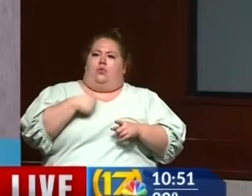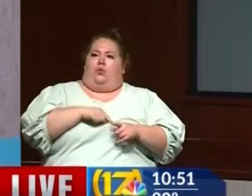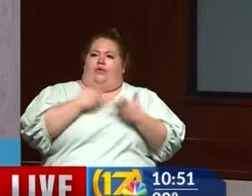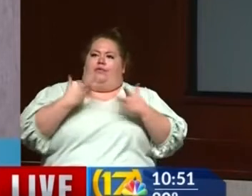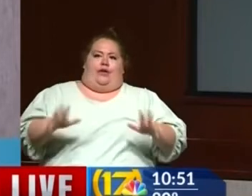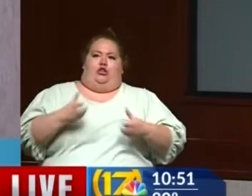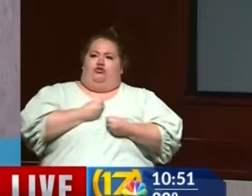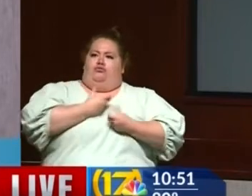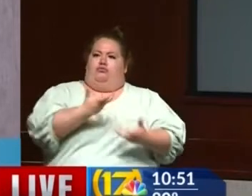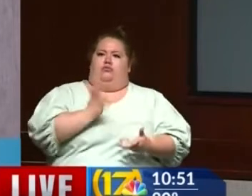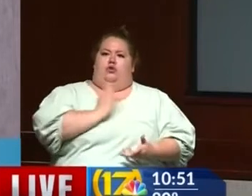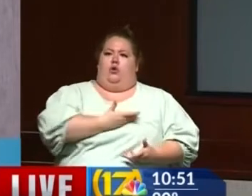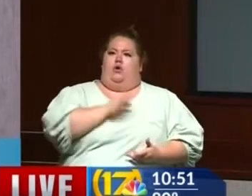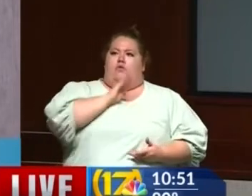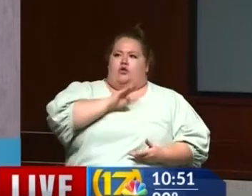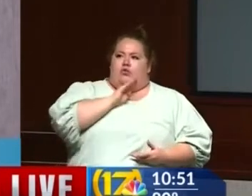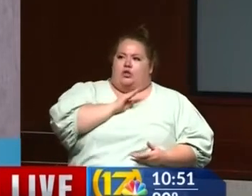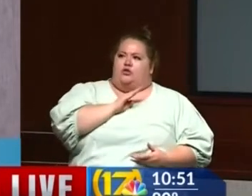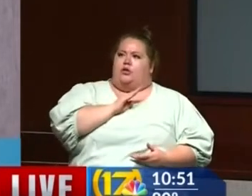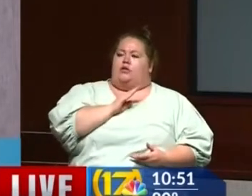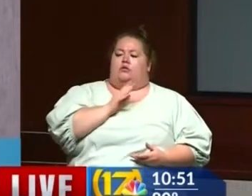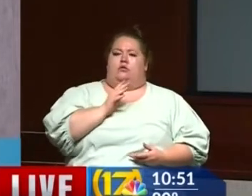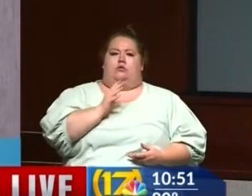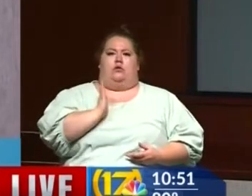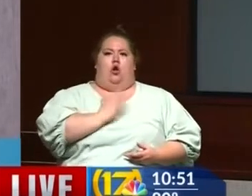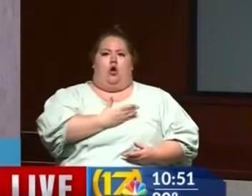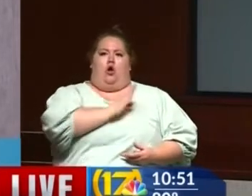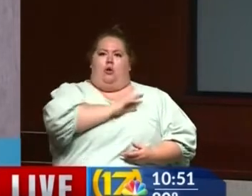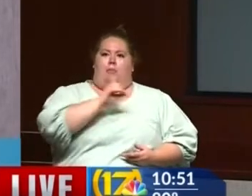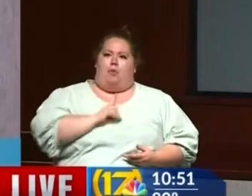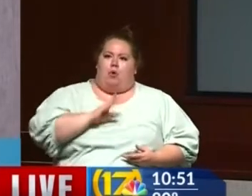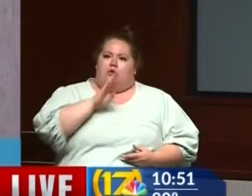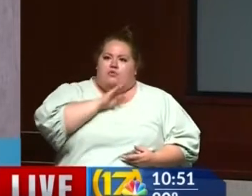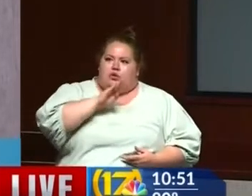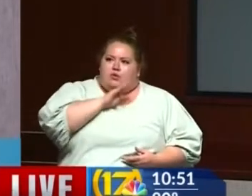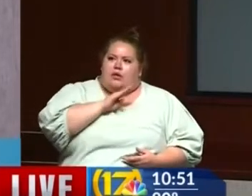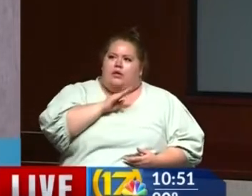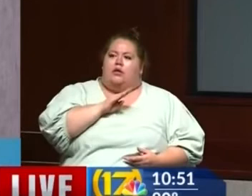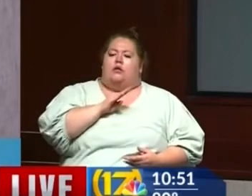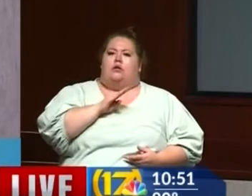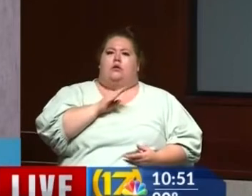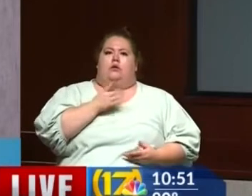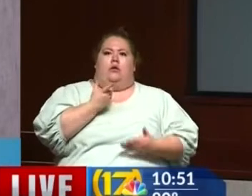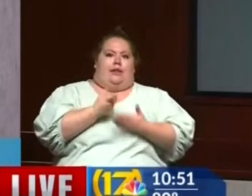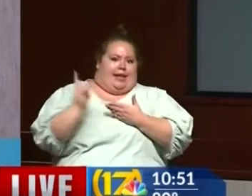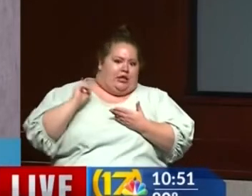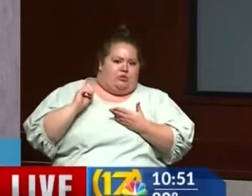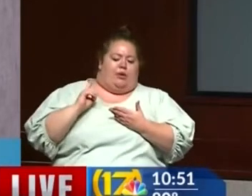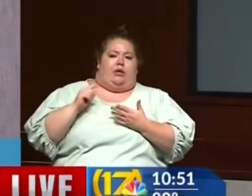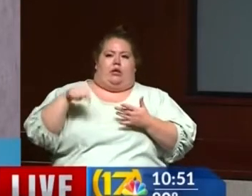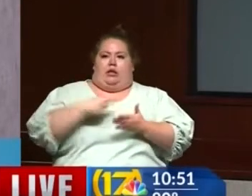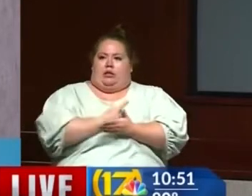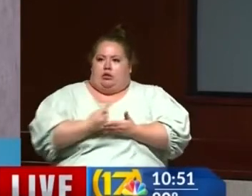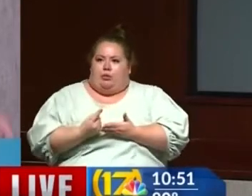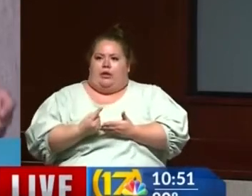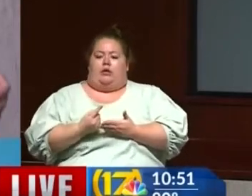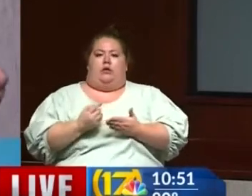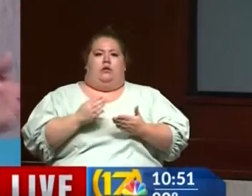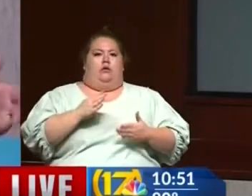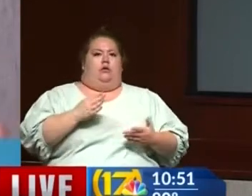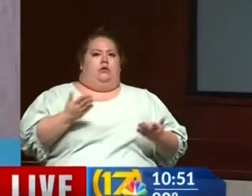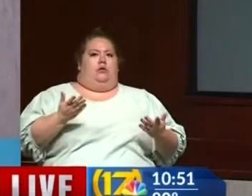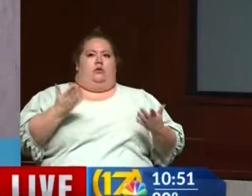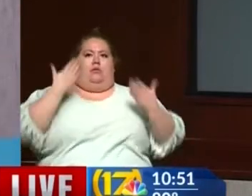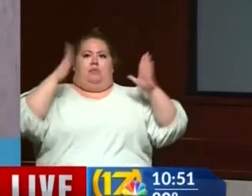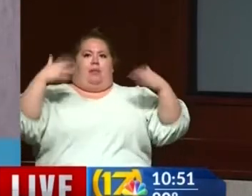expressed frustration, why our board's frustrated, expressed frustration last week, why our board of supervisors is frustrated, why our